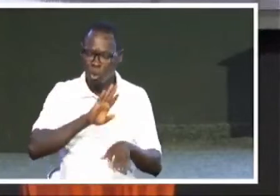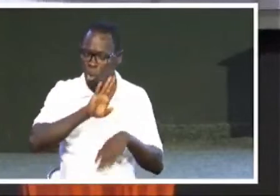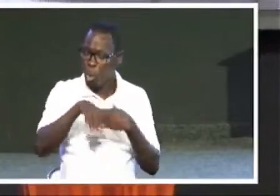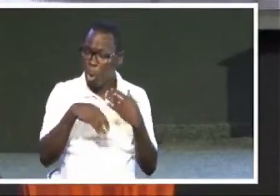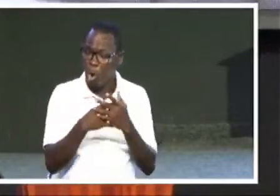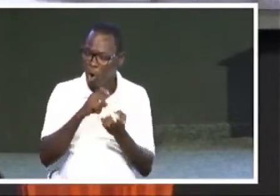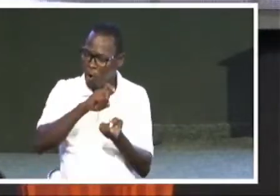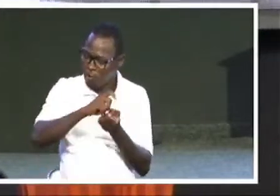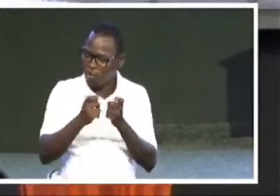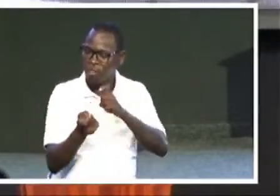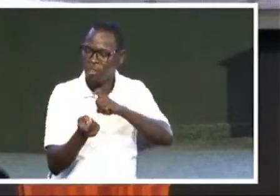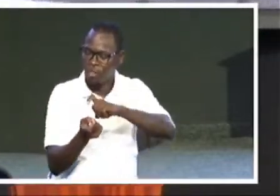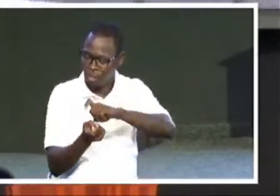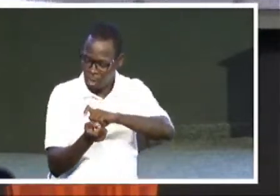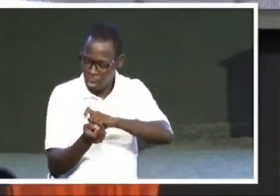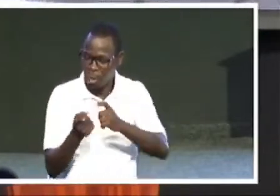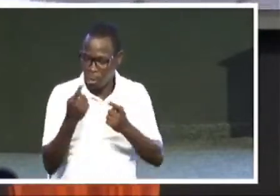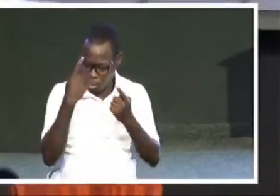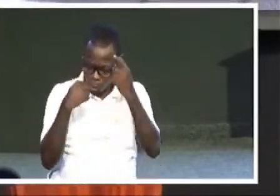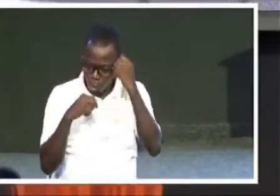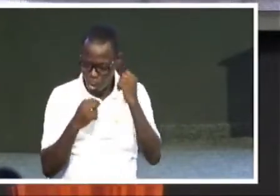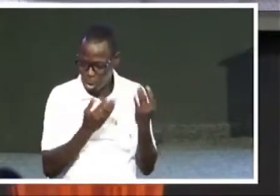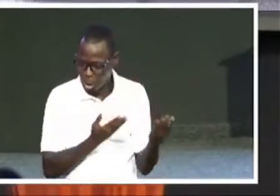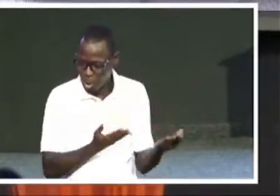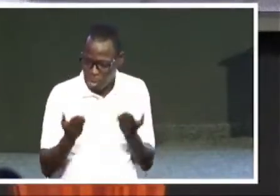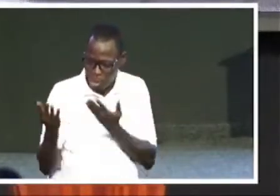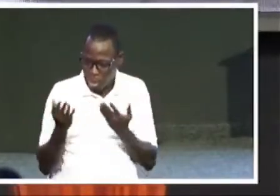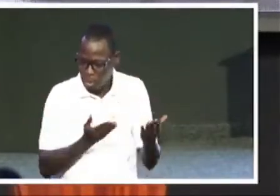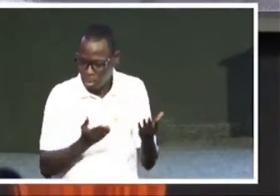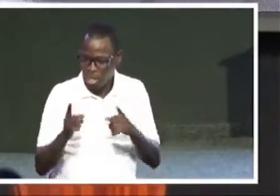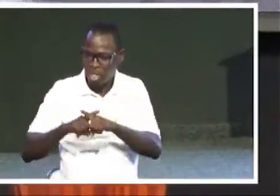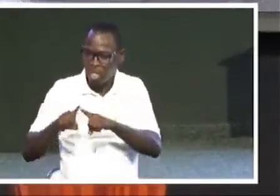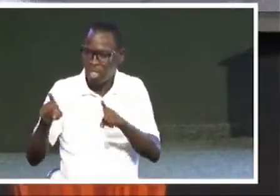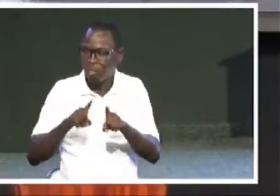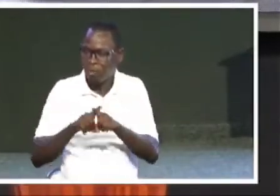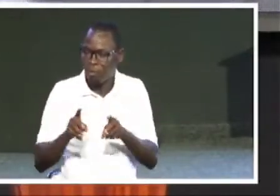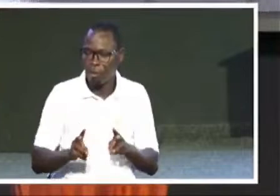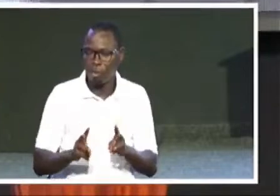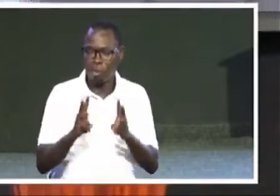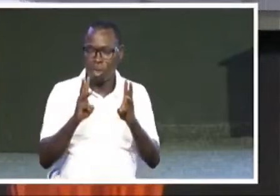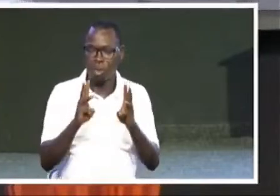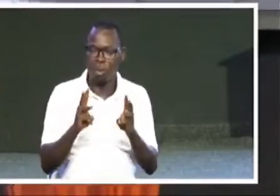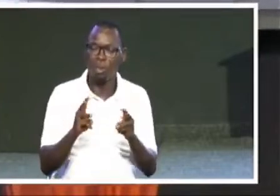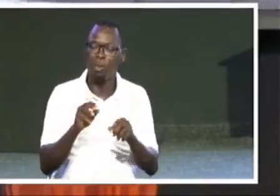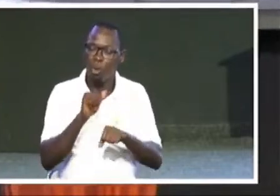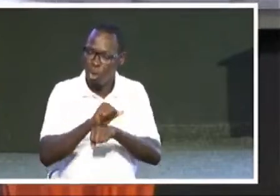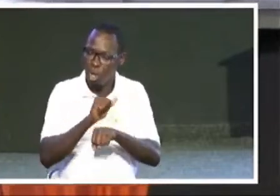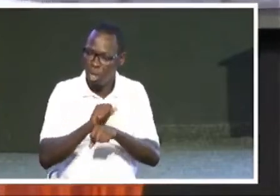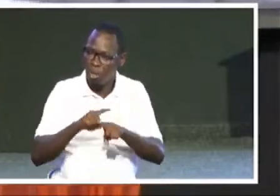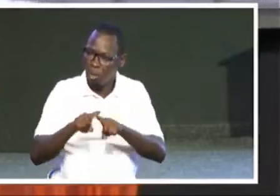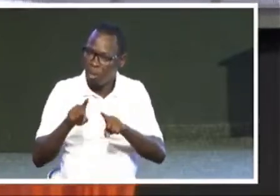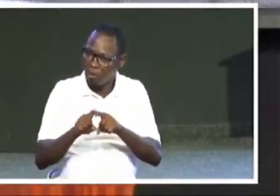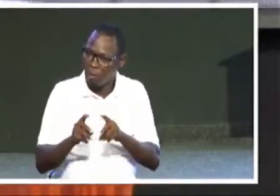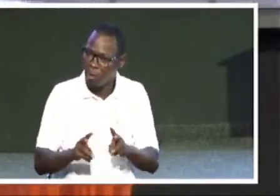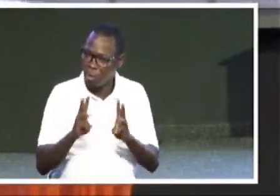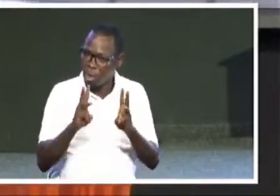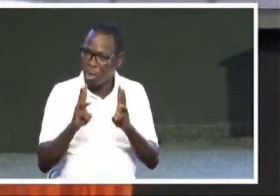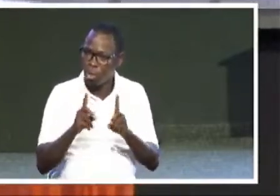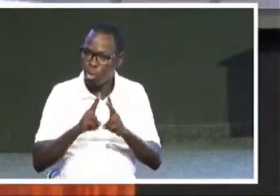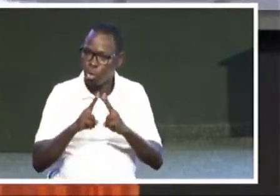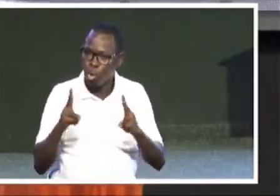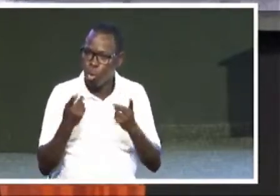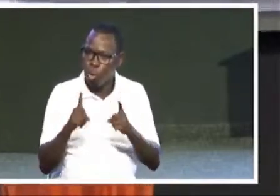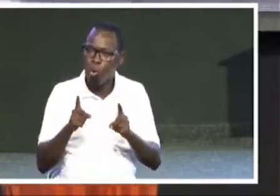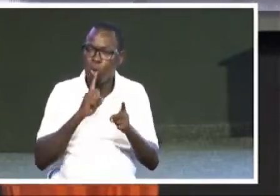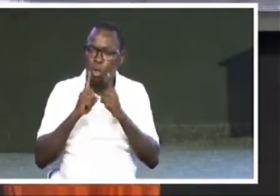are delivering in different ways. We are working in different ways. So when you talk about